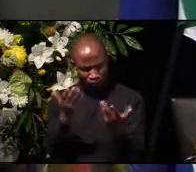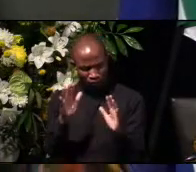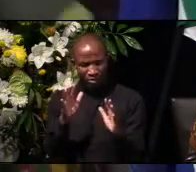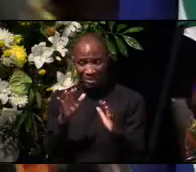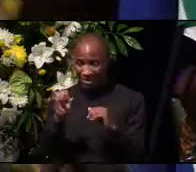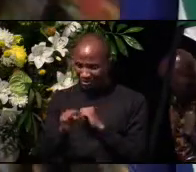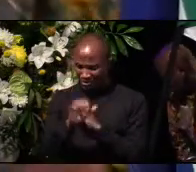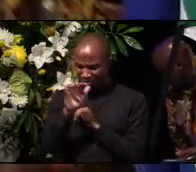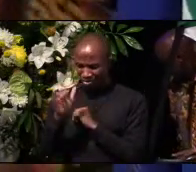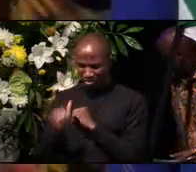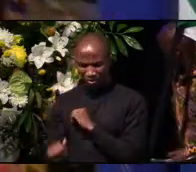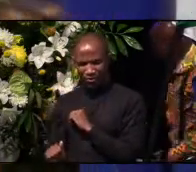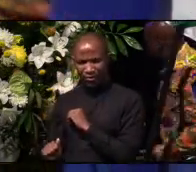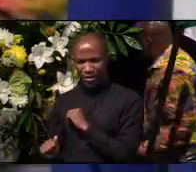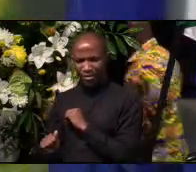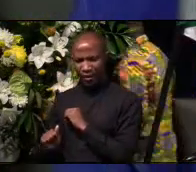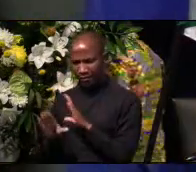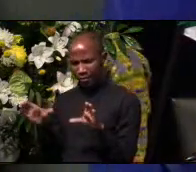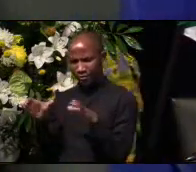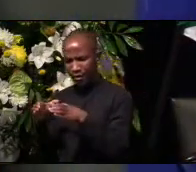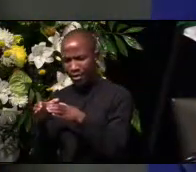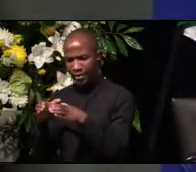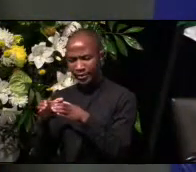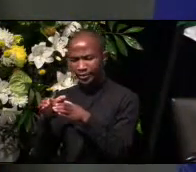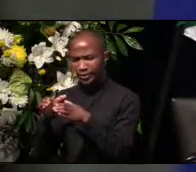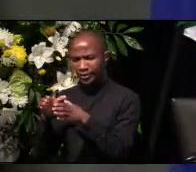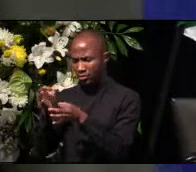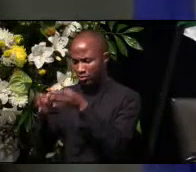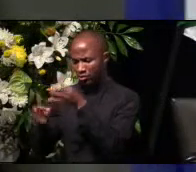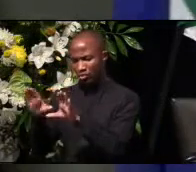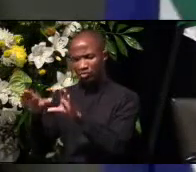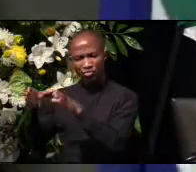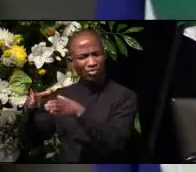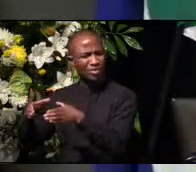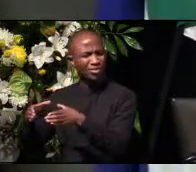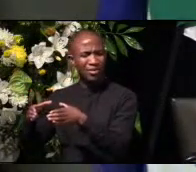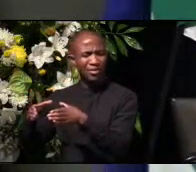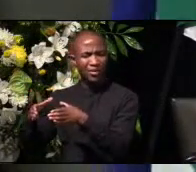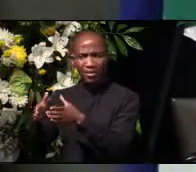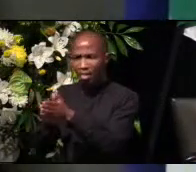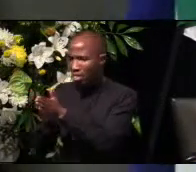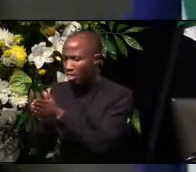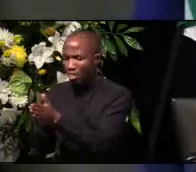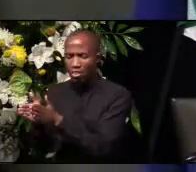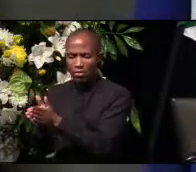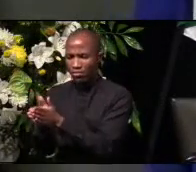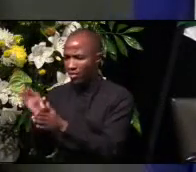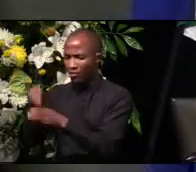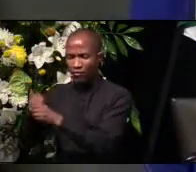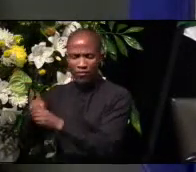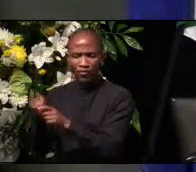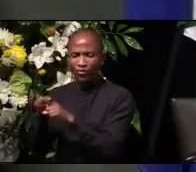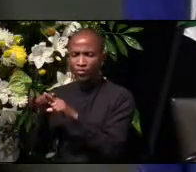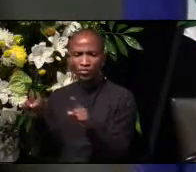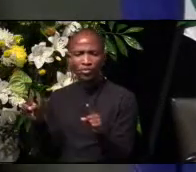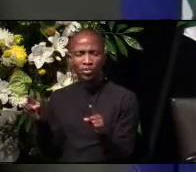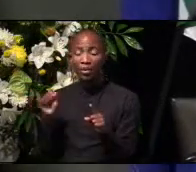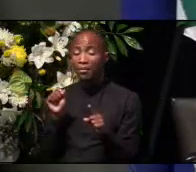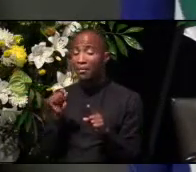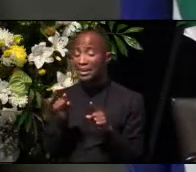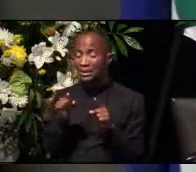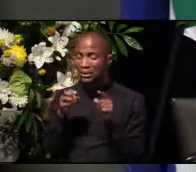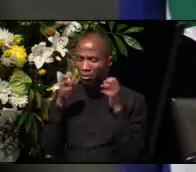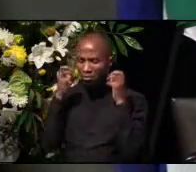South African Communist party was not very enthusiastic about this idea it was a decision taken by the comment but Moses